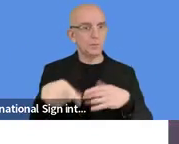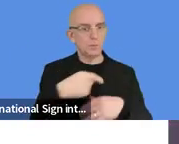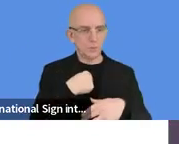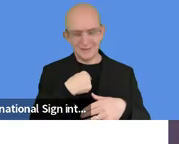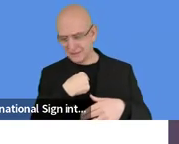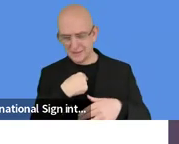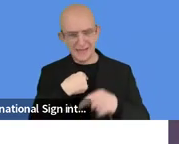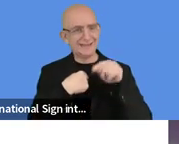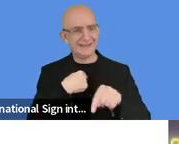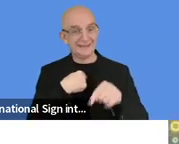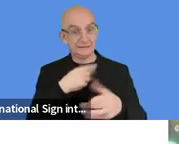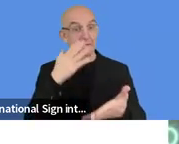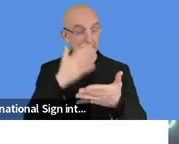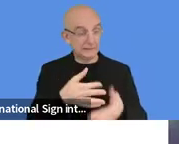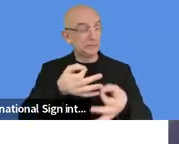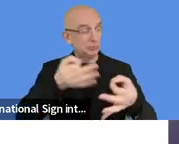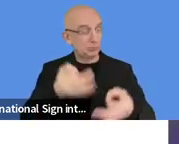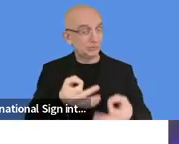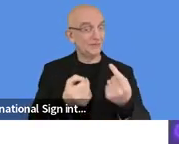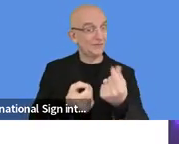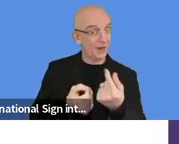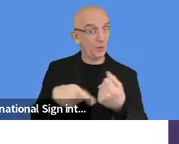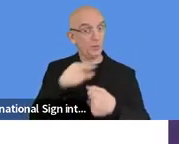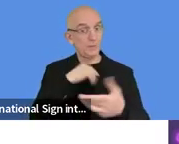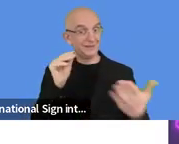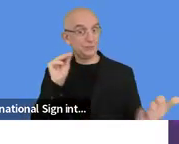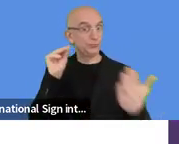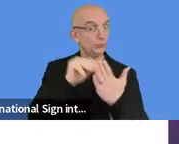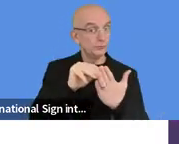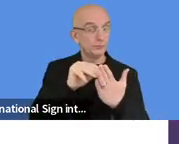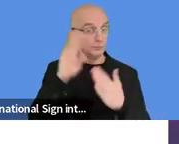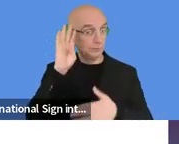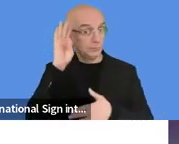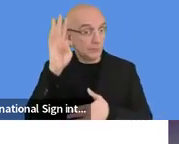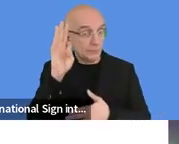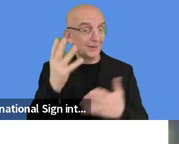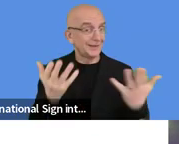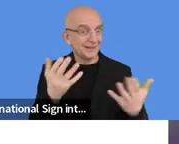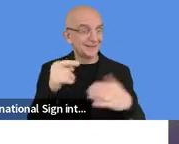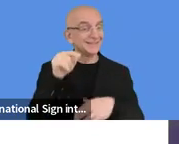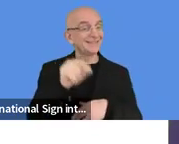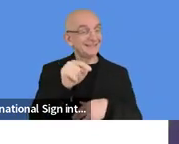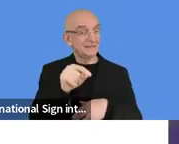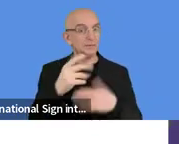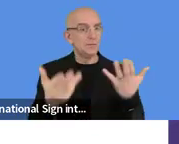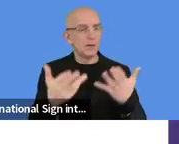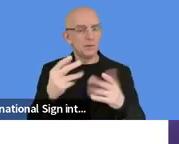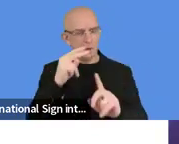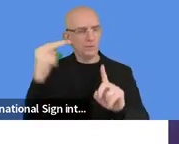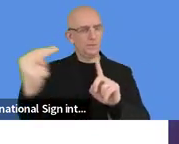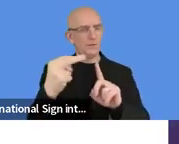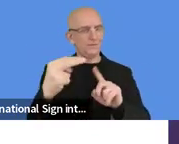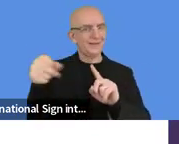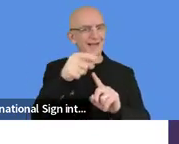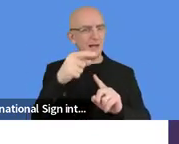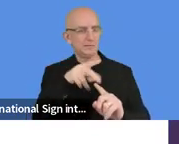people see the value in what we're doing? So you might have an educational initiative focused on getting students with disabilities into